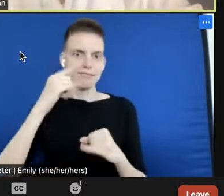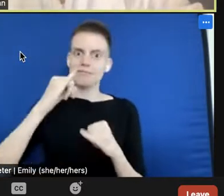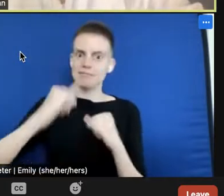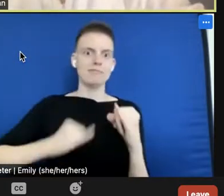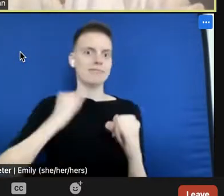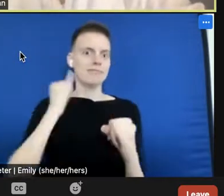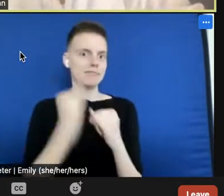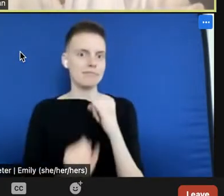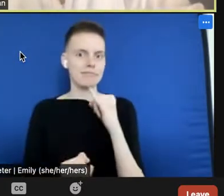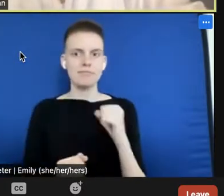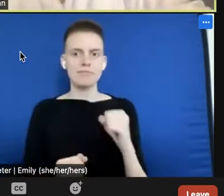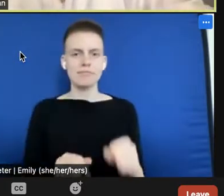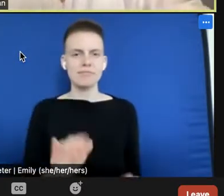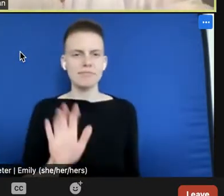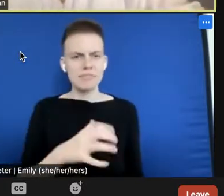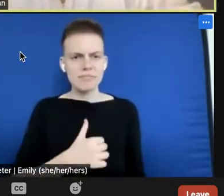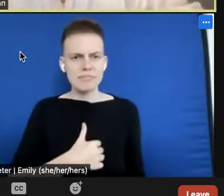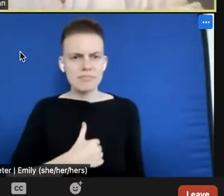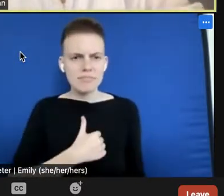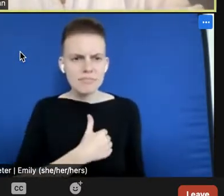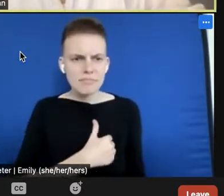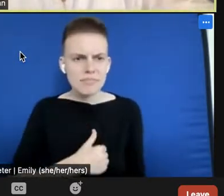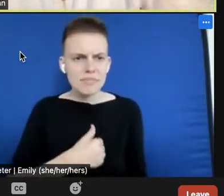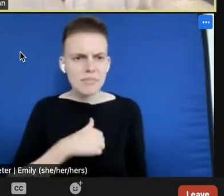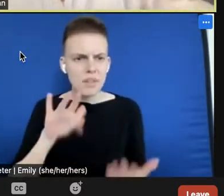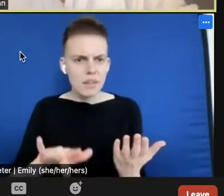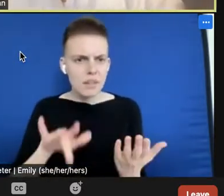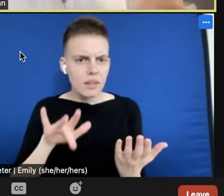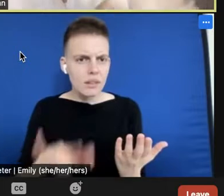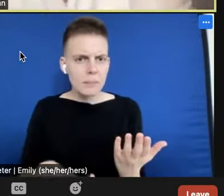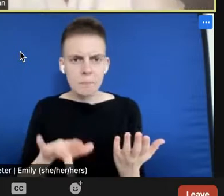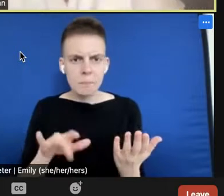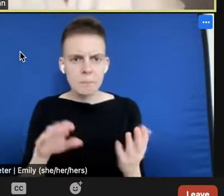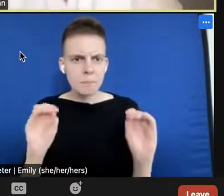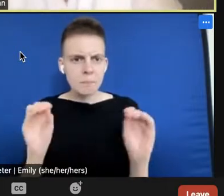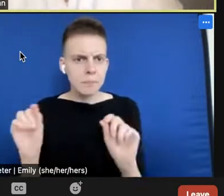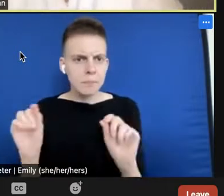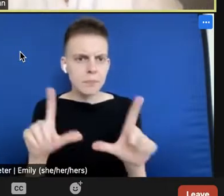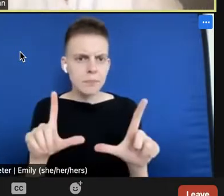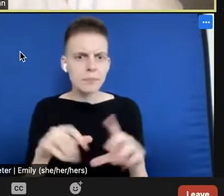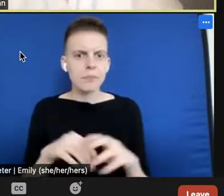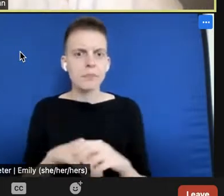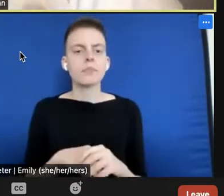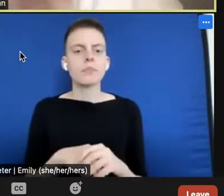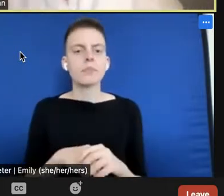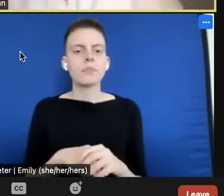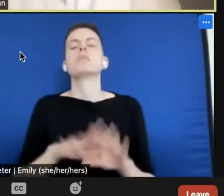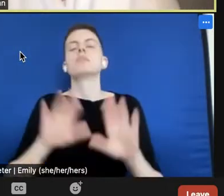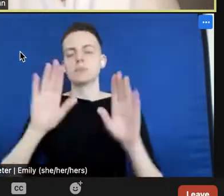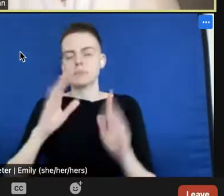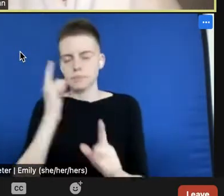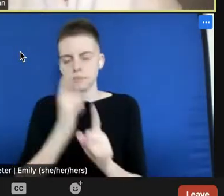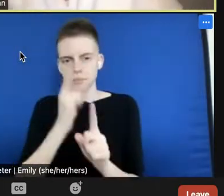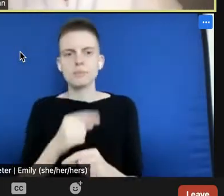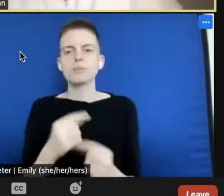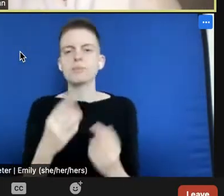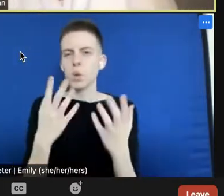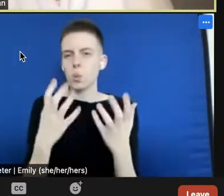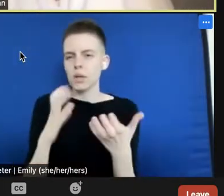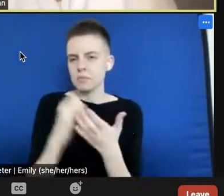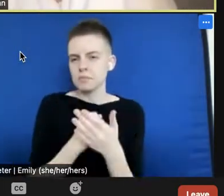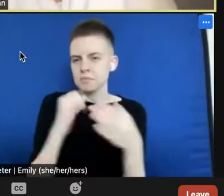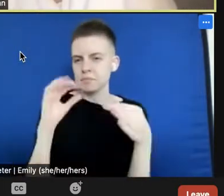I'm so sorry, I don't know why this is not advancing properly escaping. Oh, I wanted to mention to you